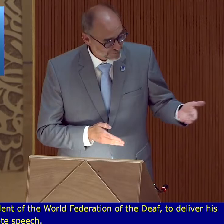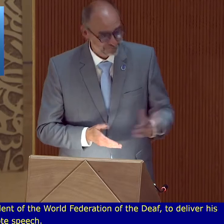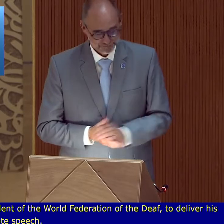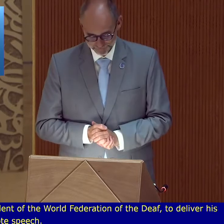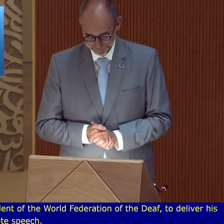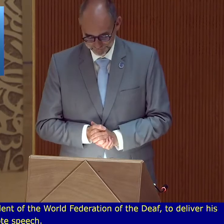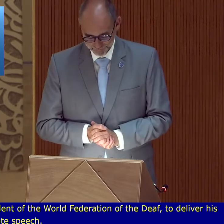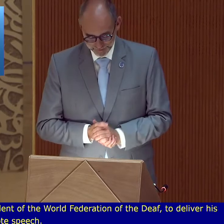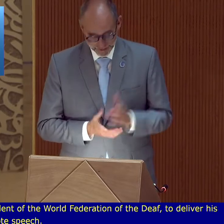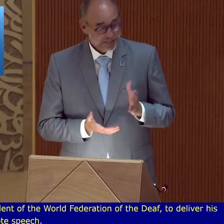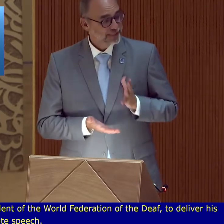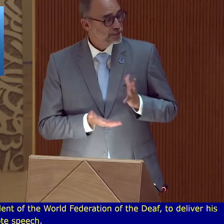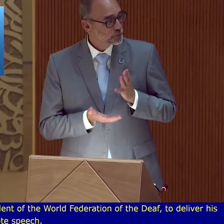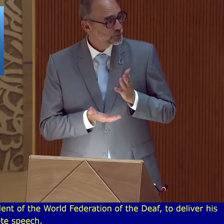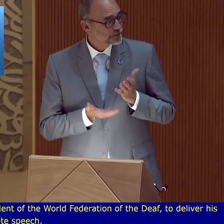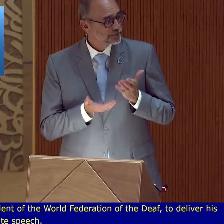Madam Chairpersons,